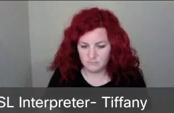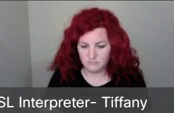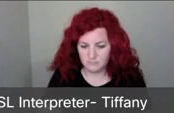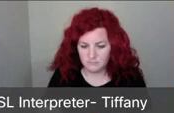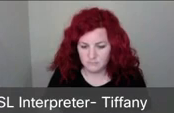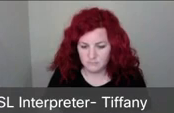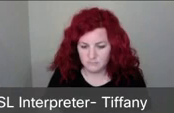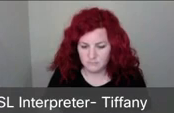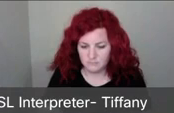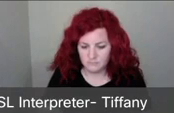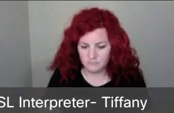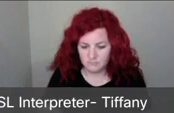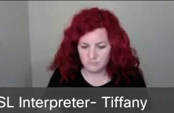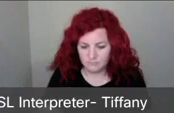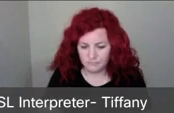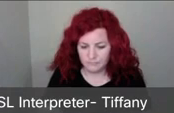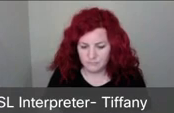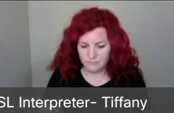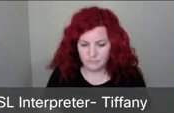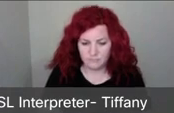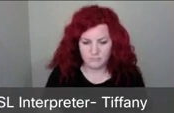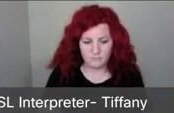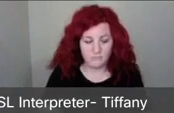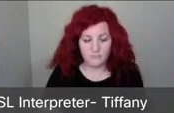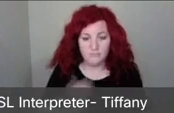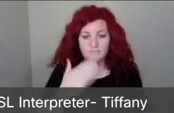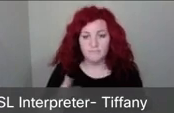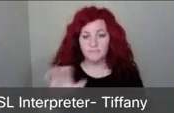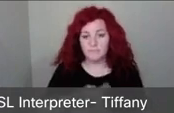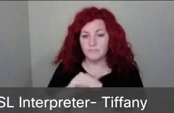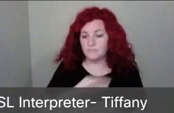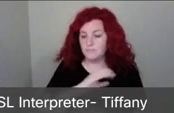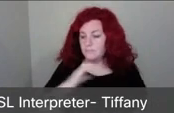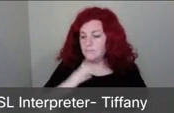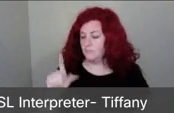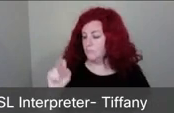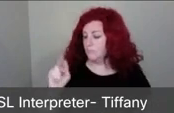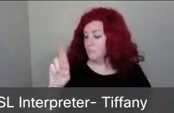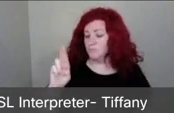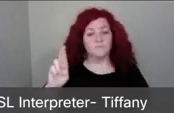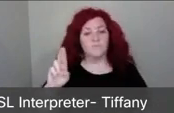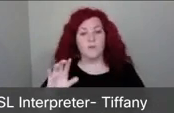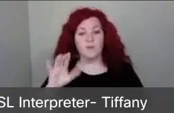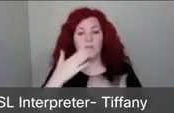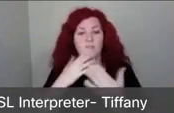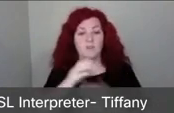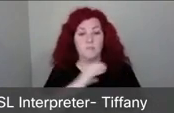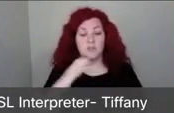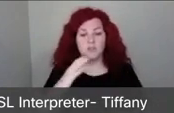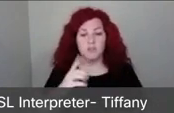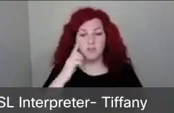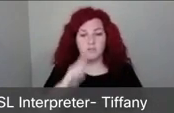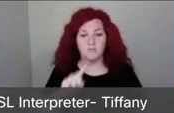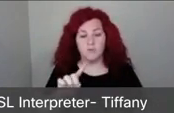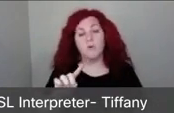Good evening, Commissioners. Commissioner Werner. Firstly, I'd like to thank the commission for the work that they're doing and for also for the geographical location that